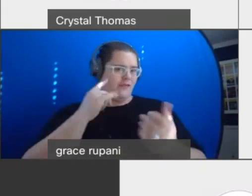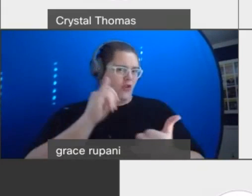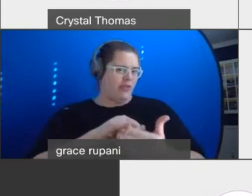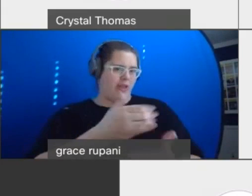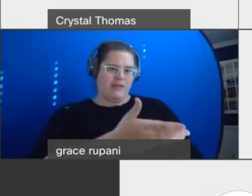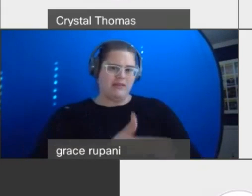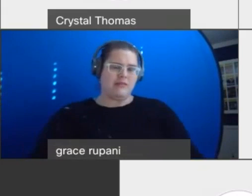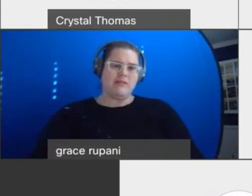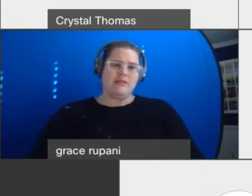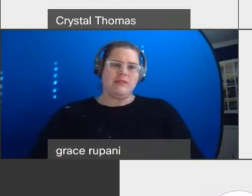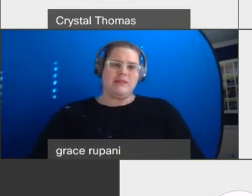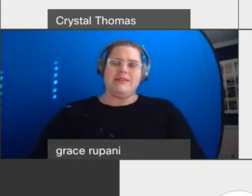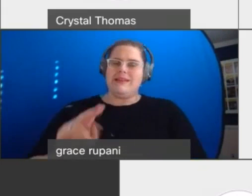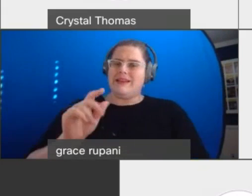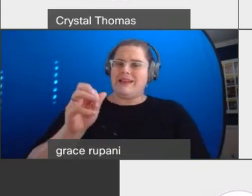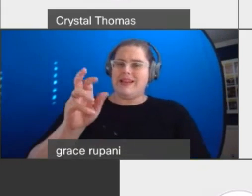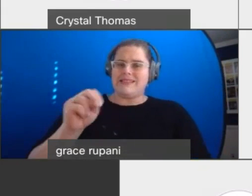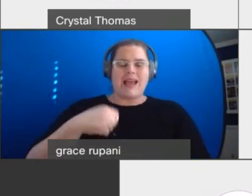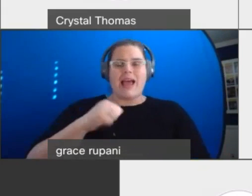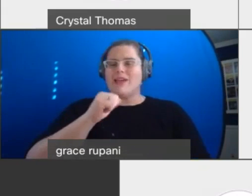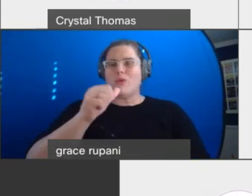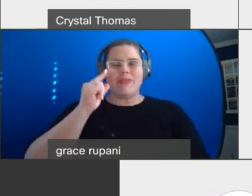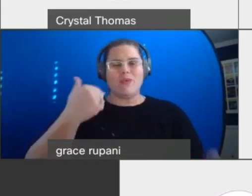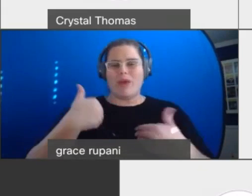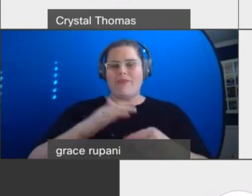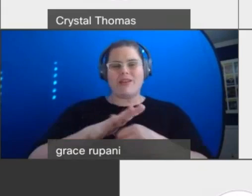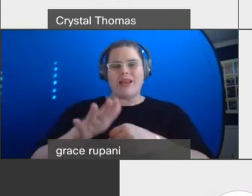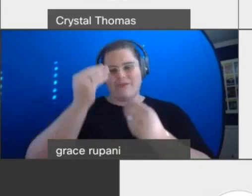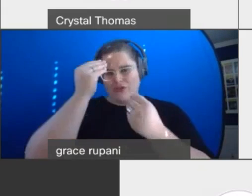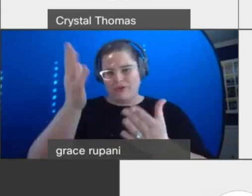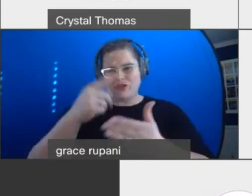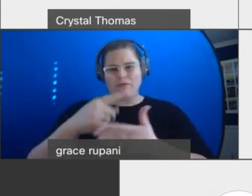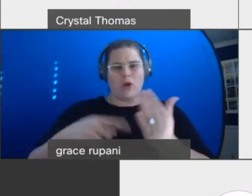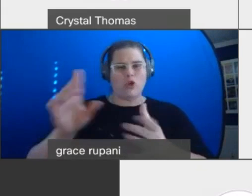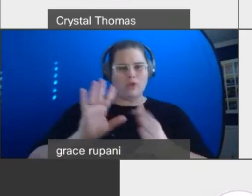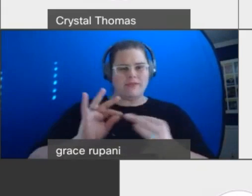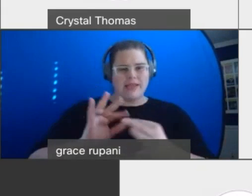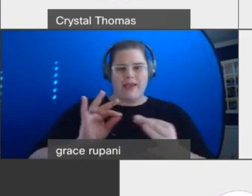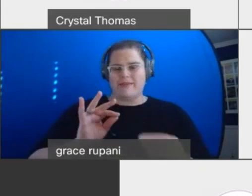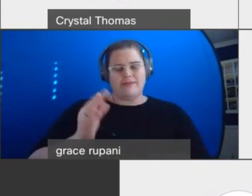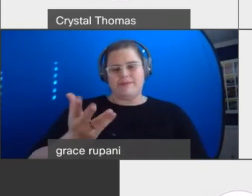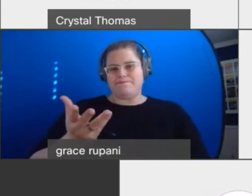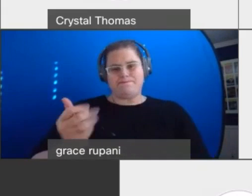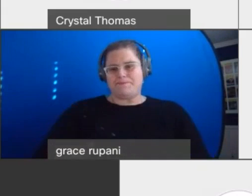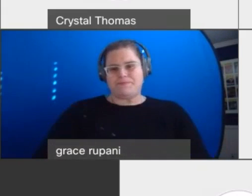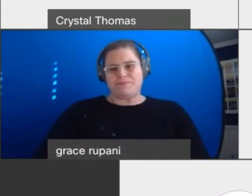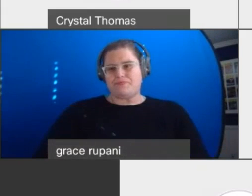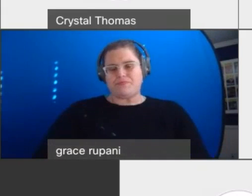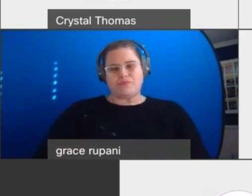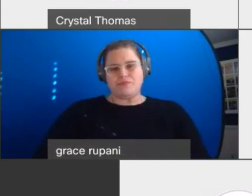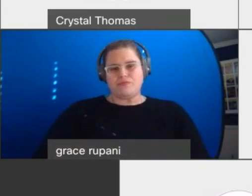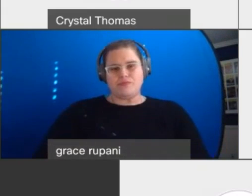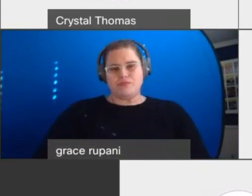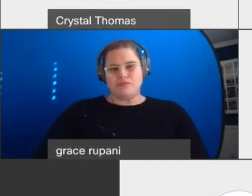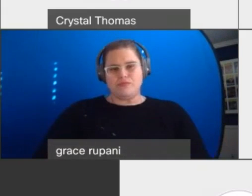So I'm not sure that we have quite enough information from what you've said, as was just stated, to